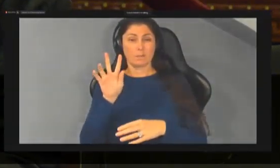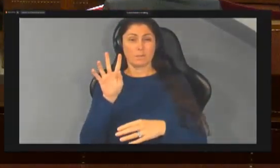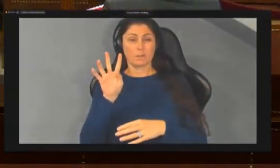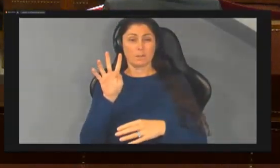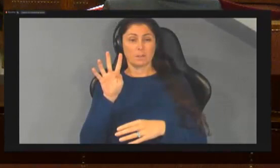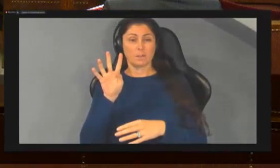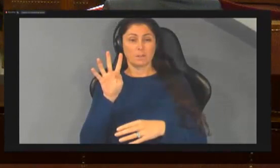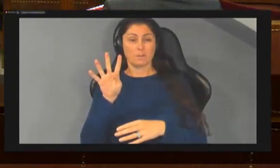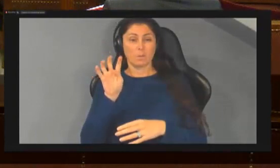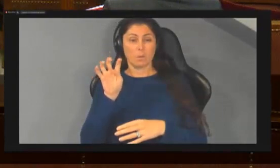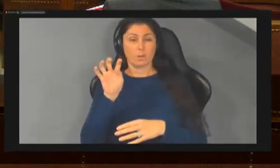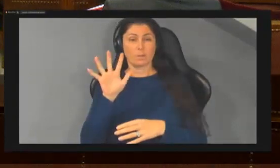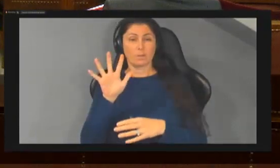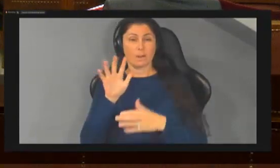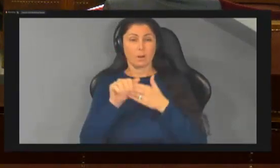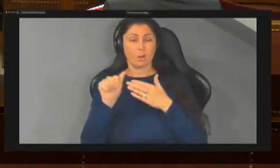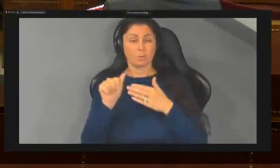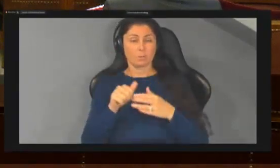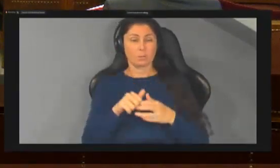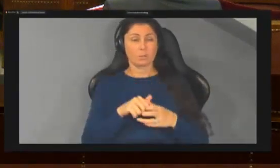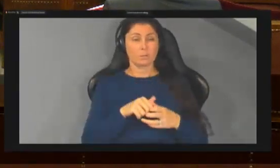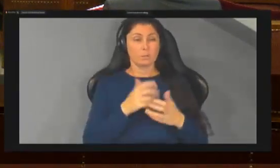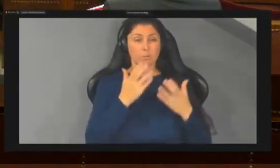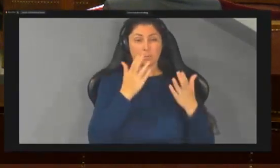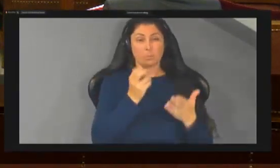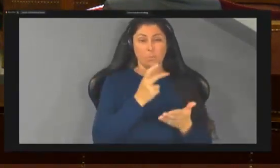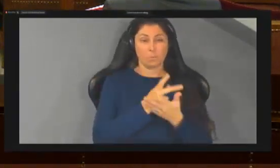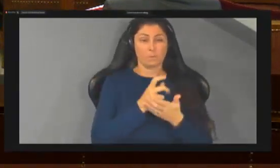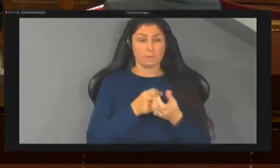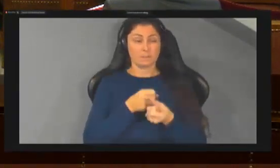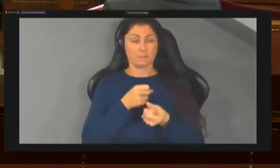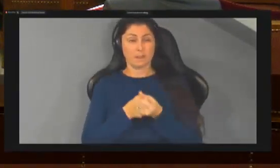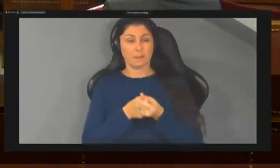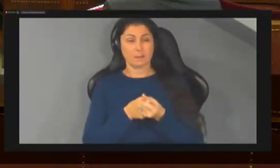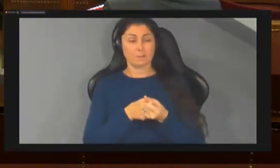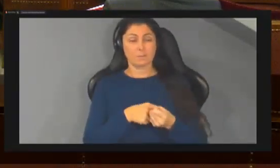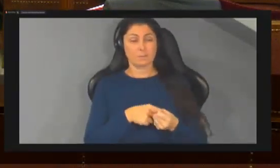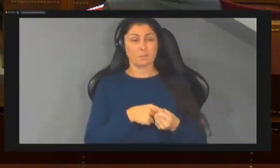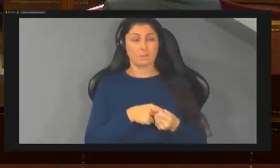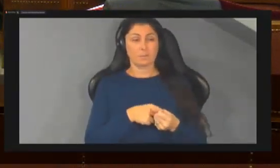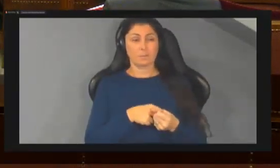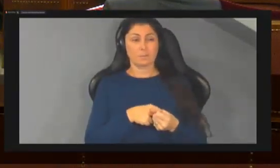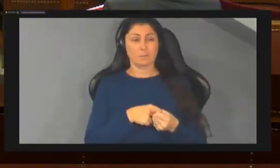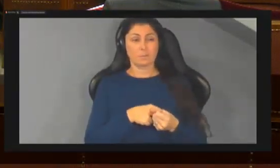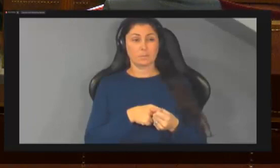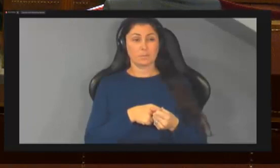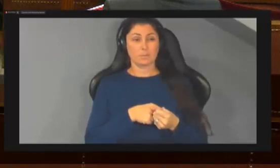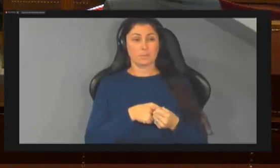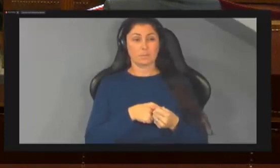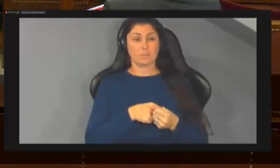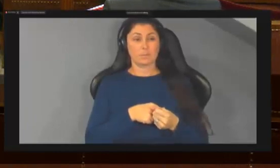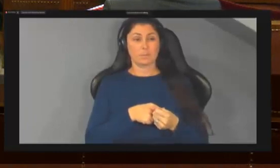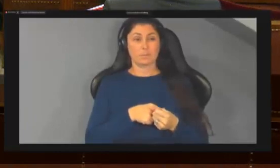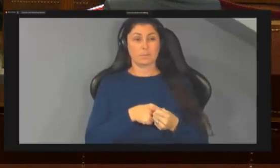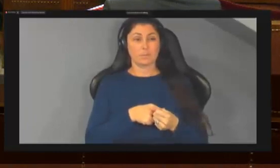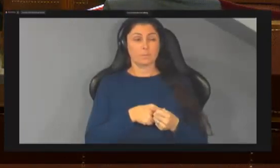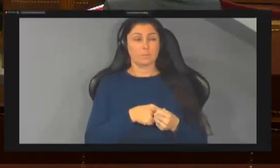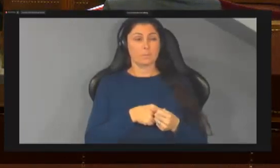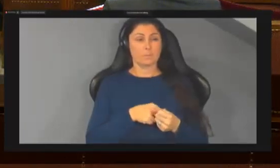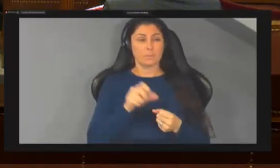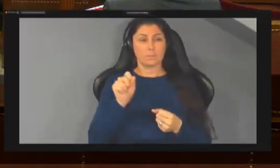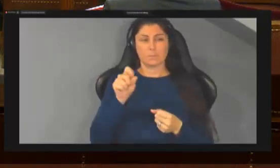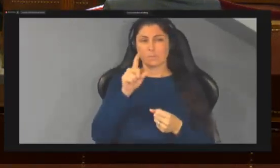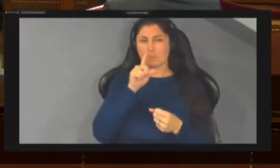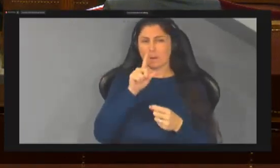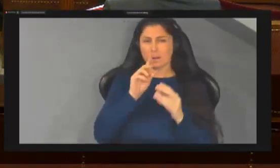$137,405. Motion to approve. Second. Discussion? Seeing Councilwoman Warwick? Yeah, would you mind clarifying?